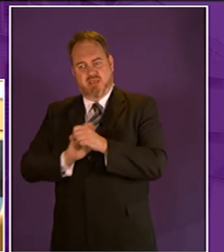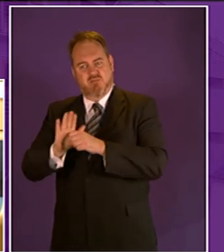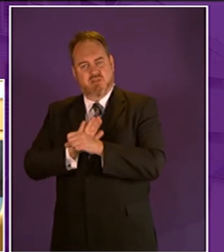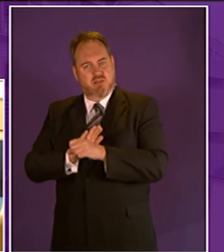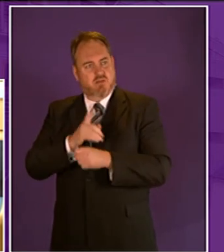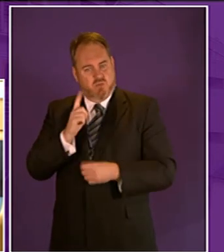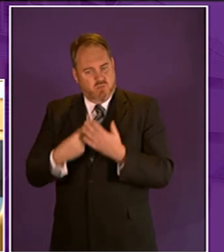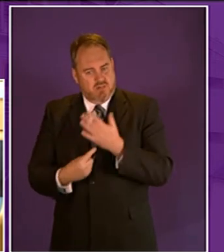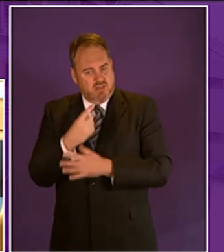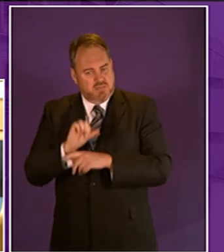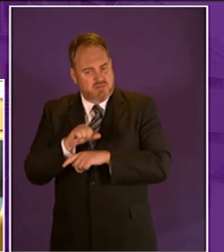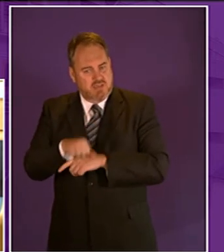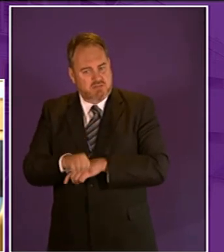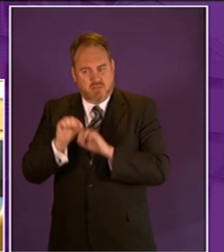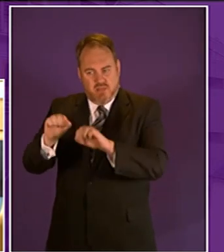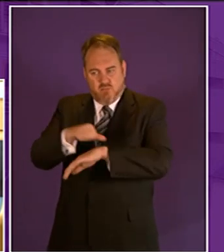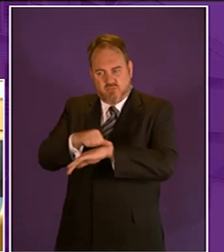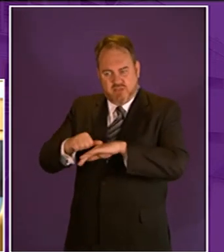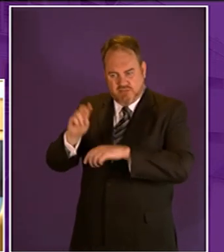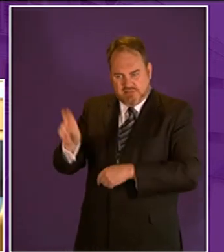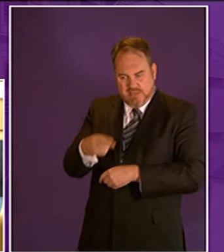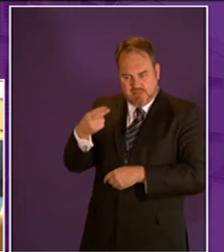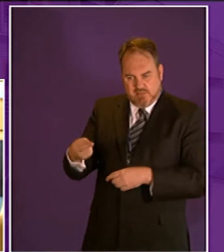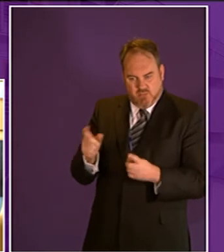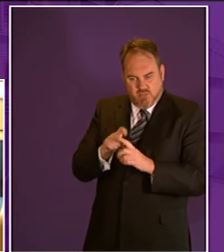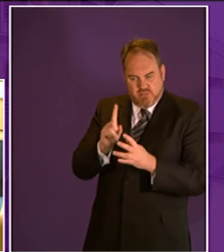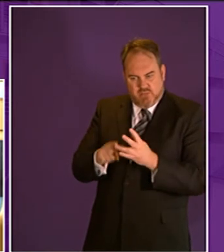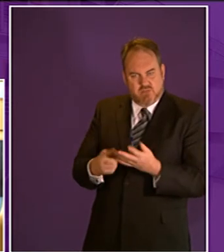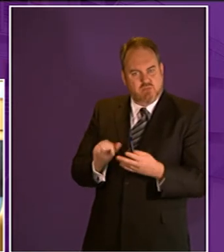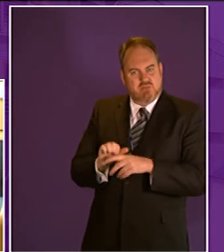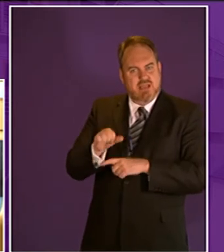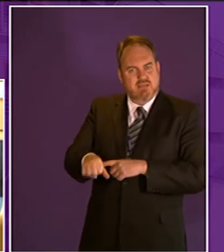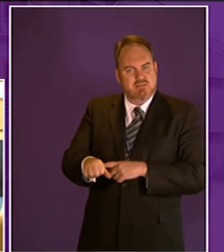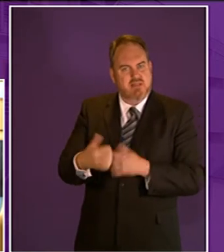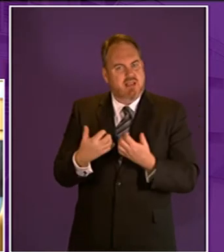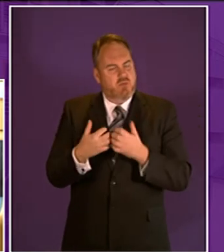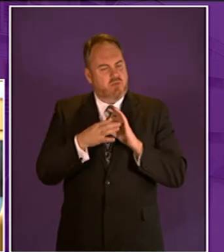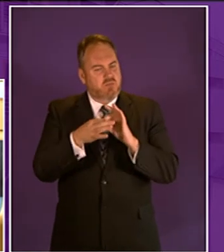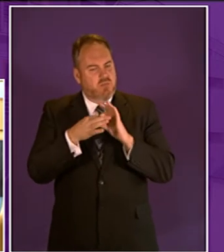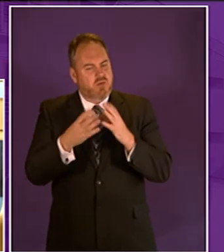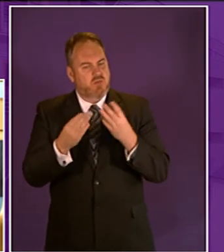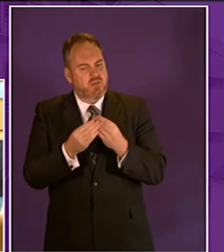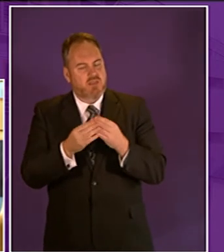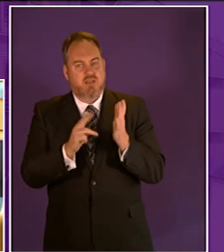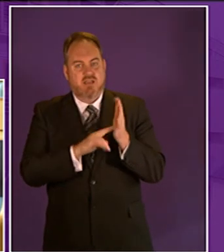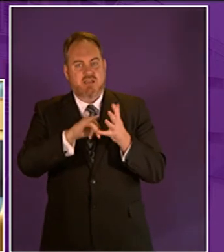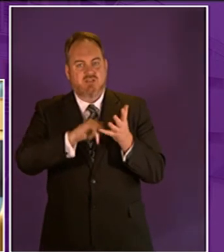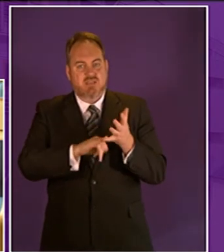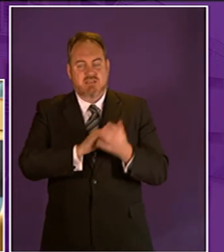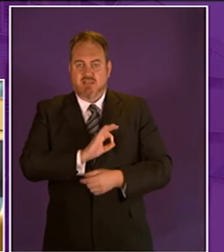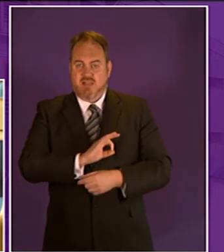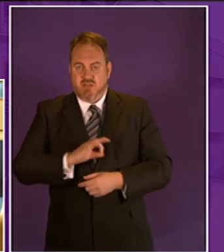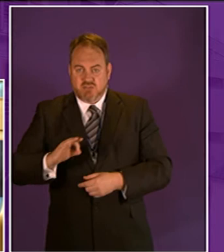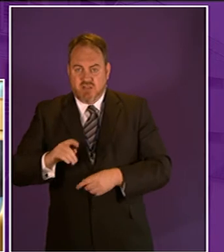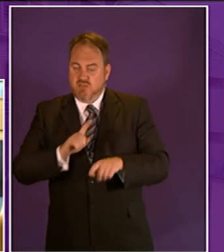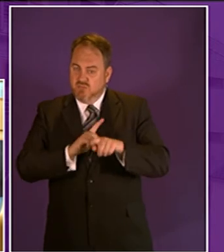to fully recover? And can she provide further details on what action is being taken in partnership with NHS Lanarkshire to upgrade and develop their